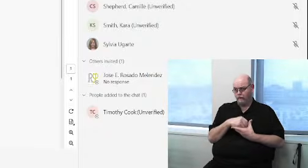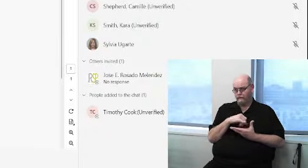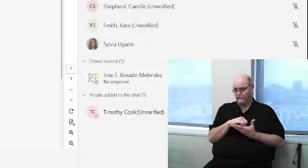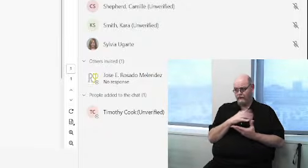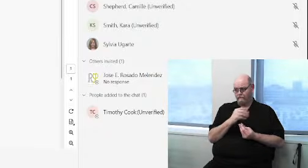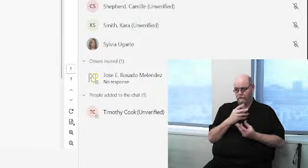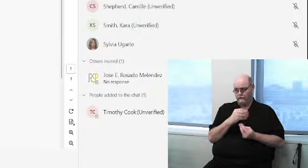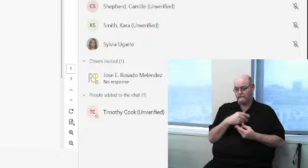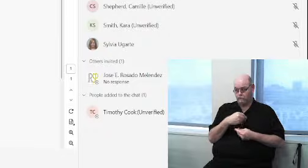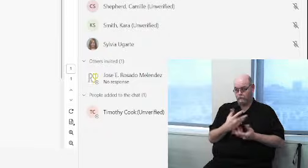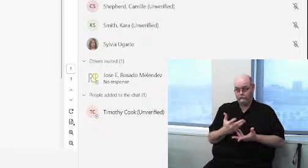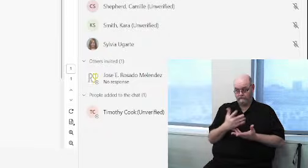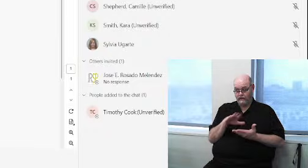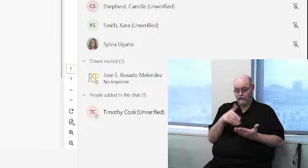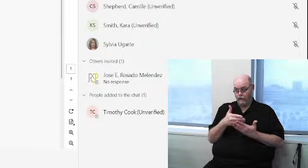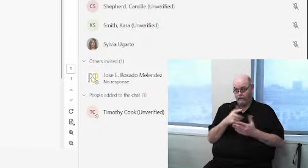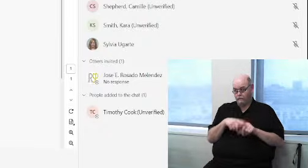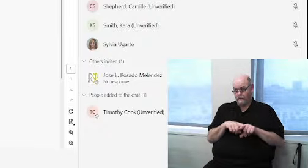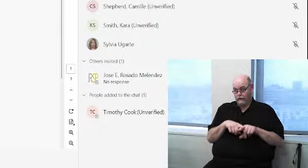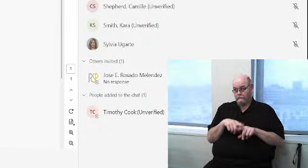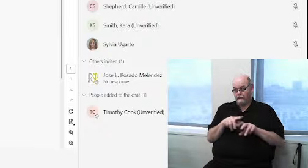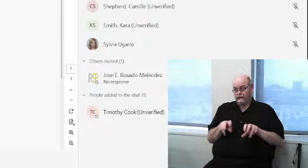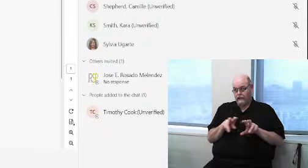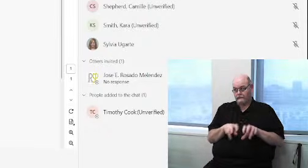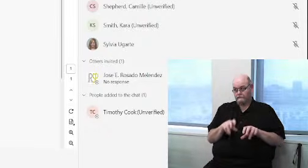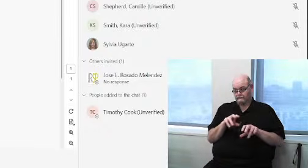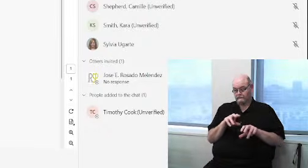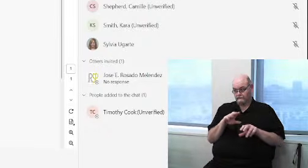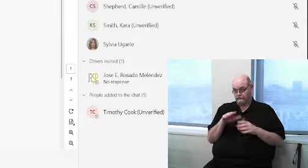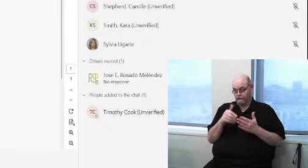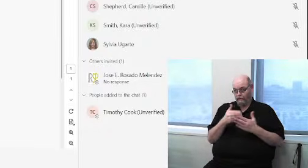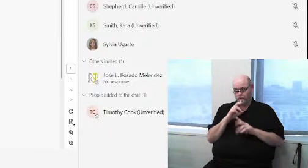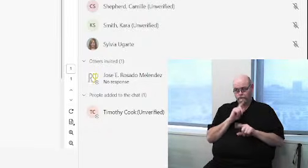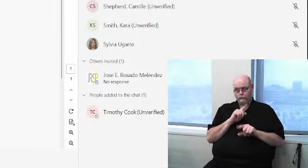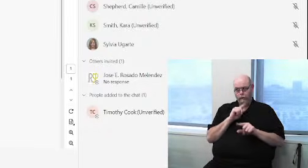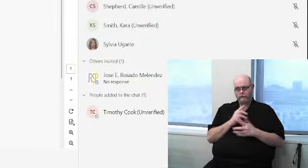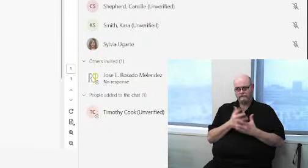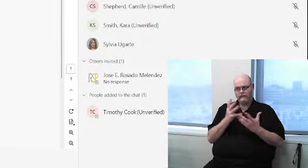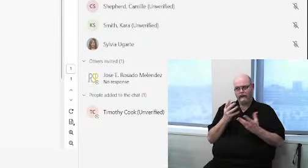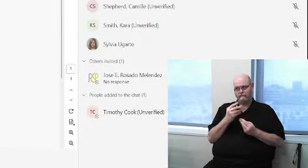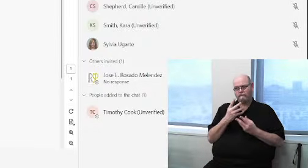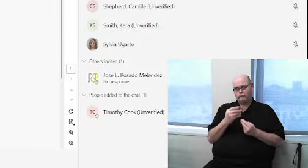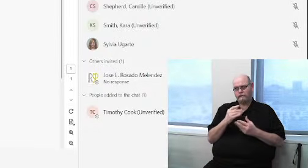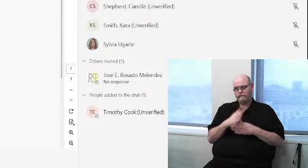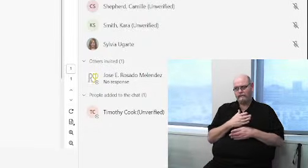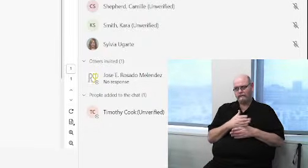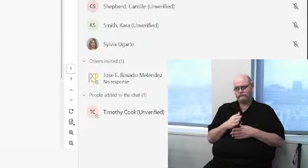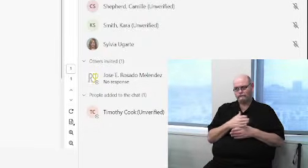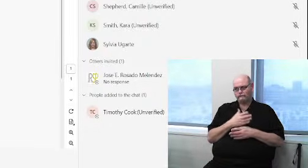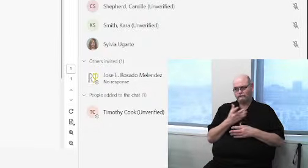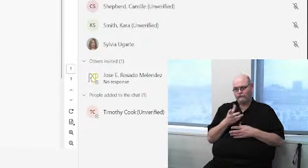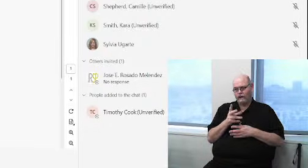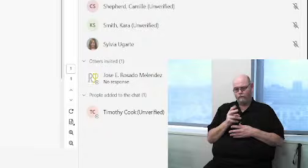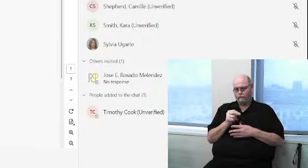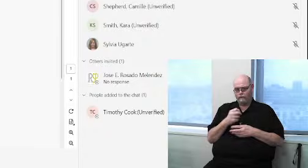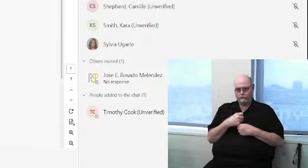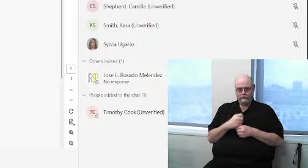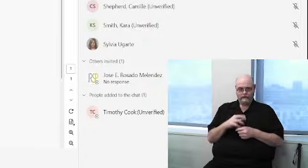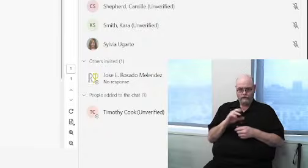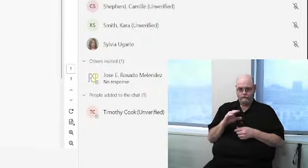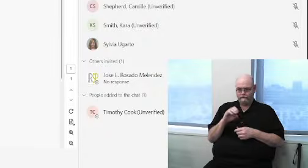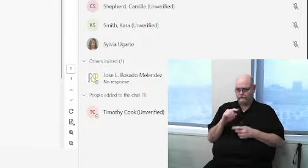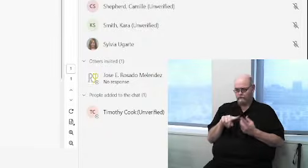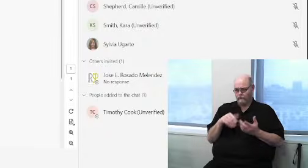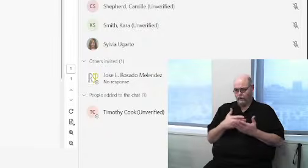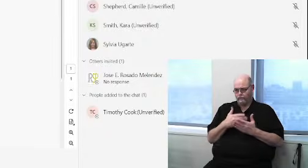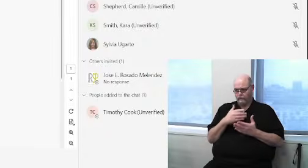as provided. It's part of all the information that we provide. We do provide reliability and analysis as part of those reports. There's quite a bit of information that is shared when I can